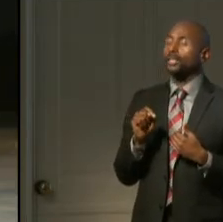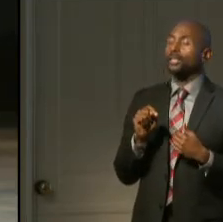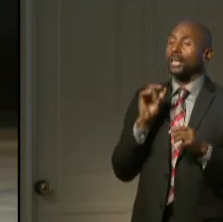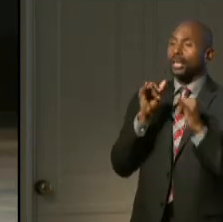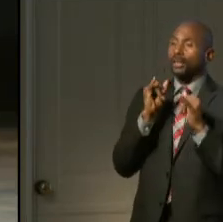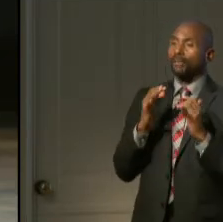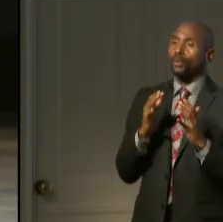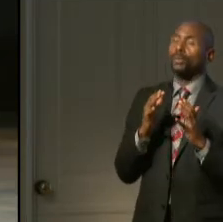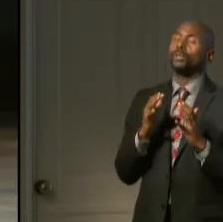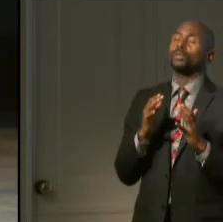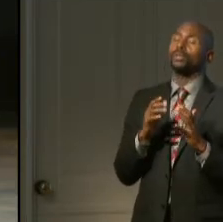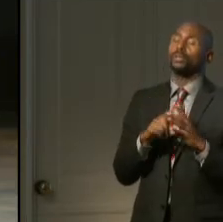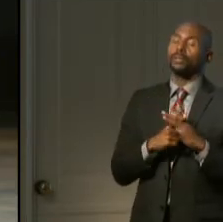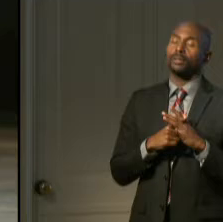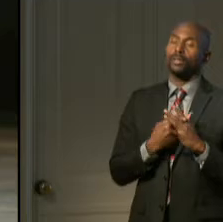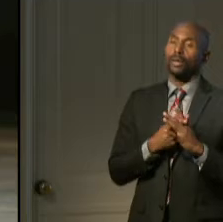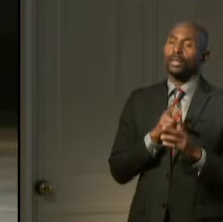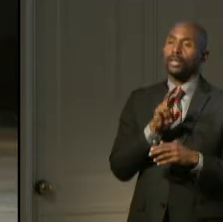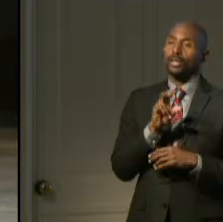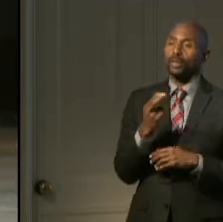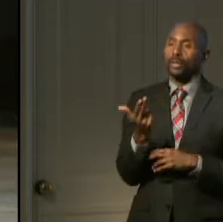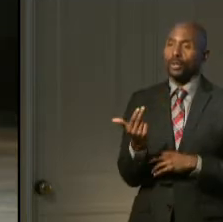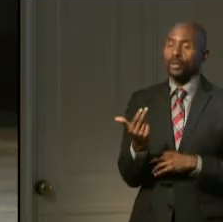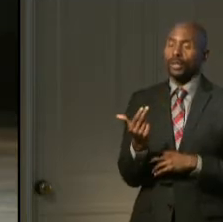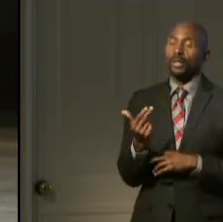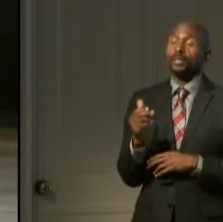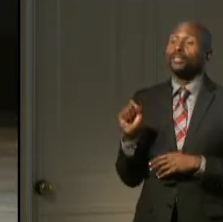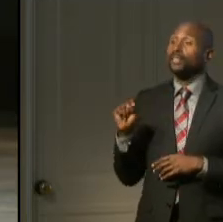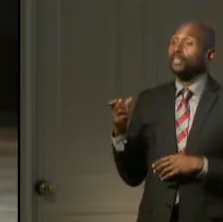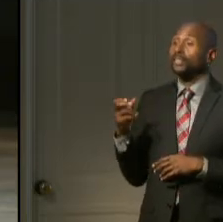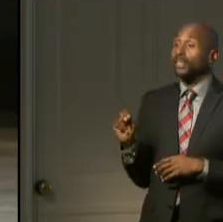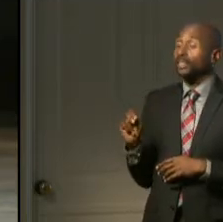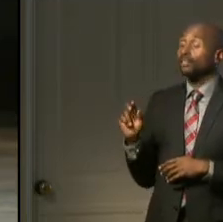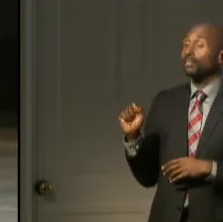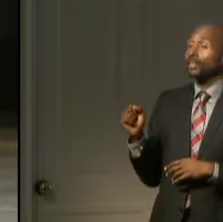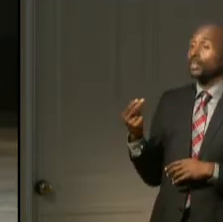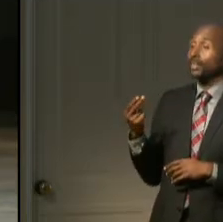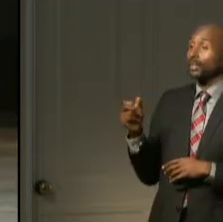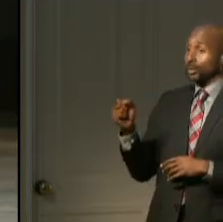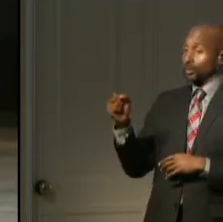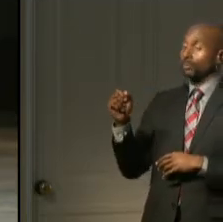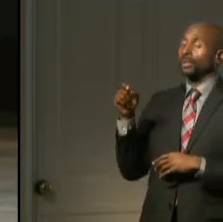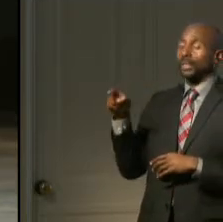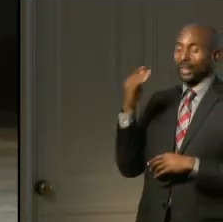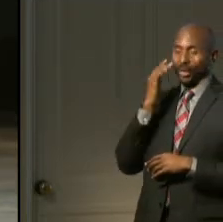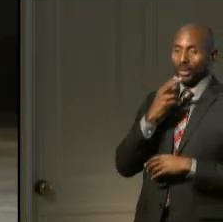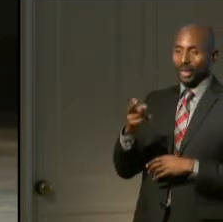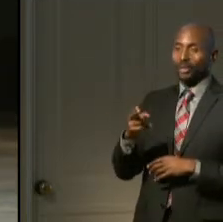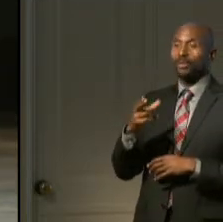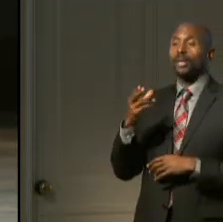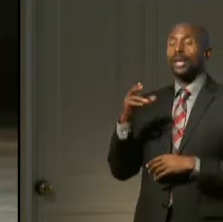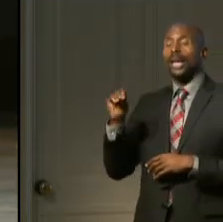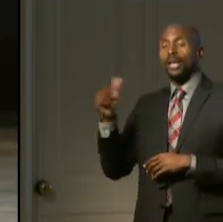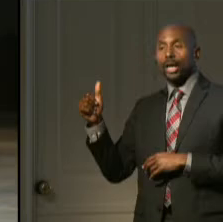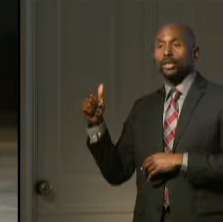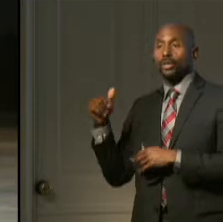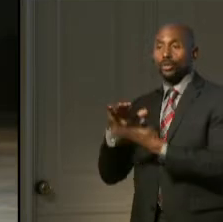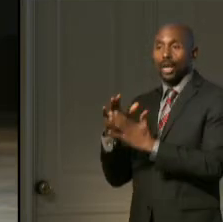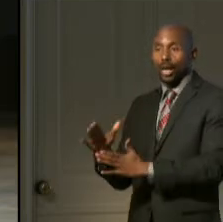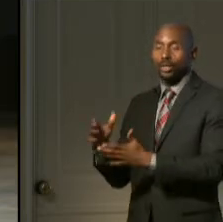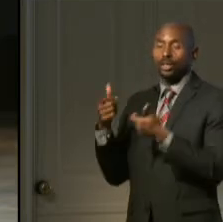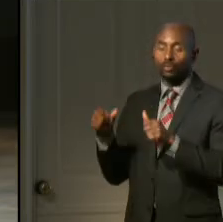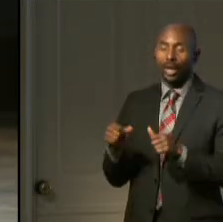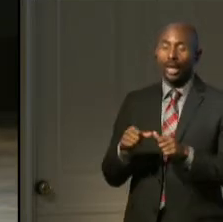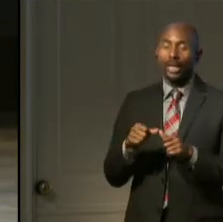Shoah Foundation, who knows all of their histories, and other scholars, trying to generate the sets of questions that help elicit the answers